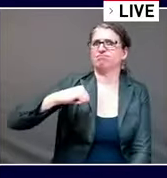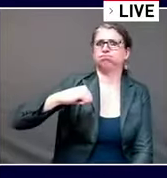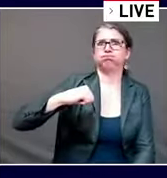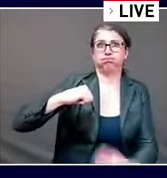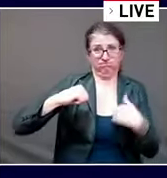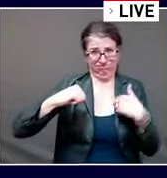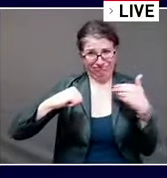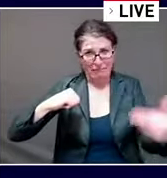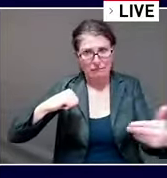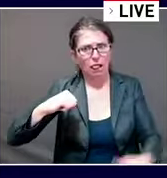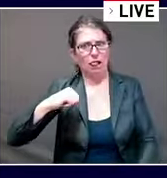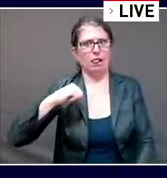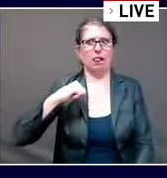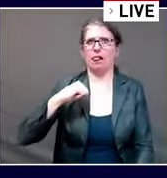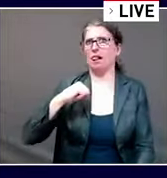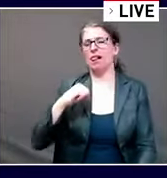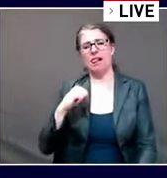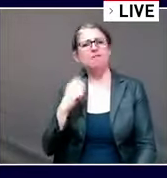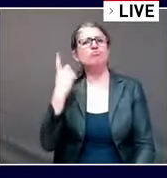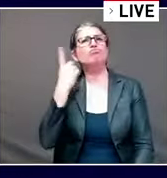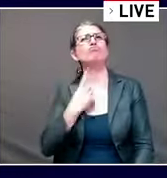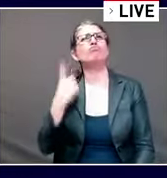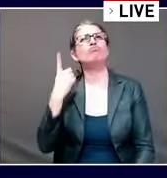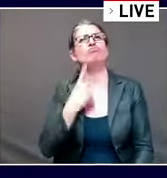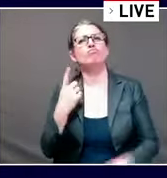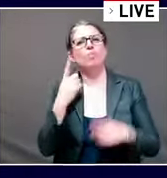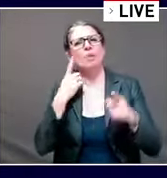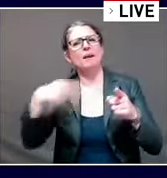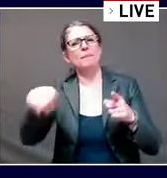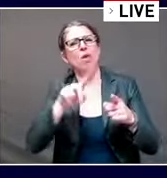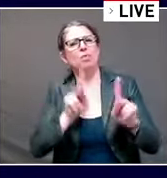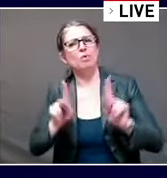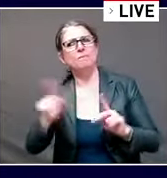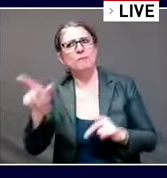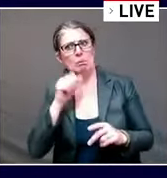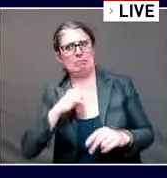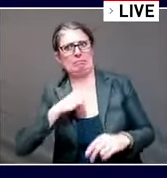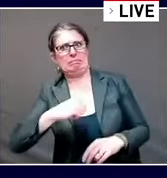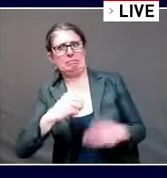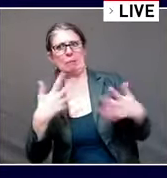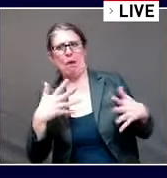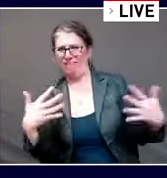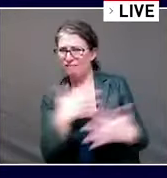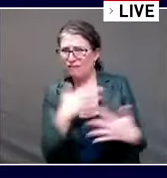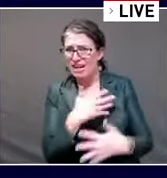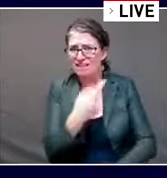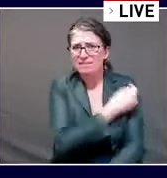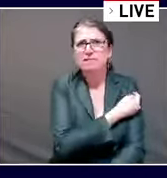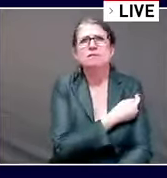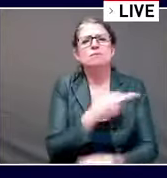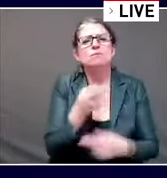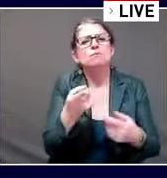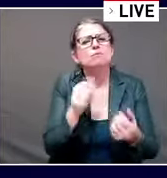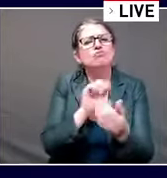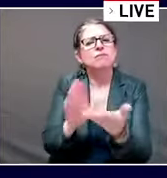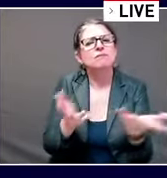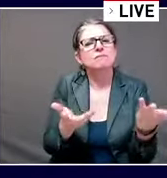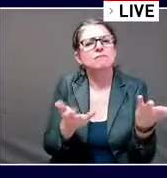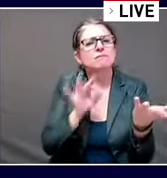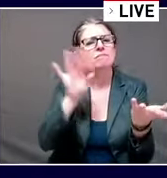and what would be the plan to address that? I'm concerned, Evan. If there are three